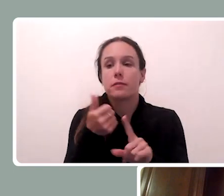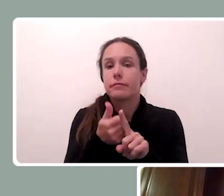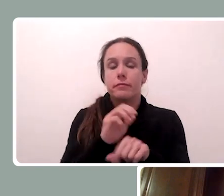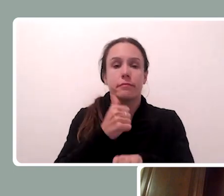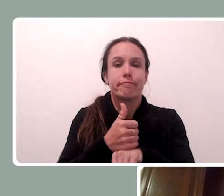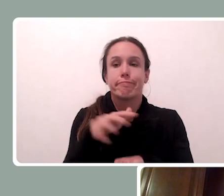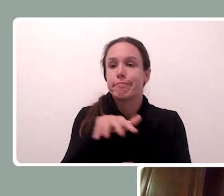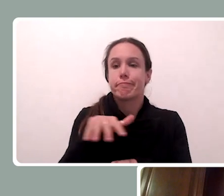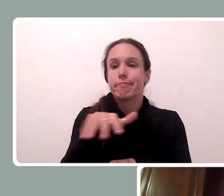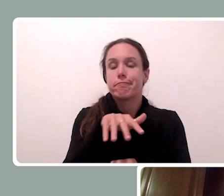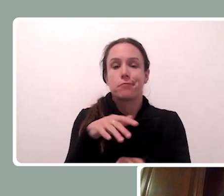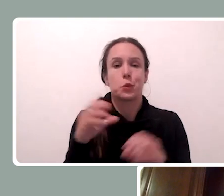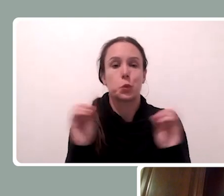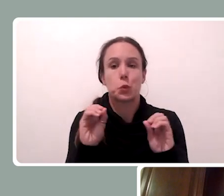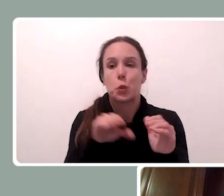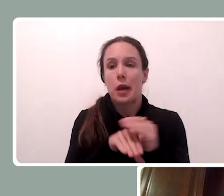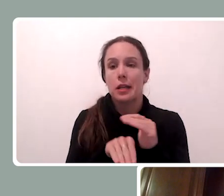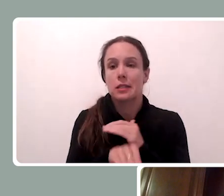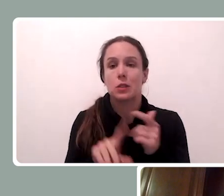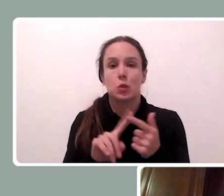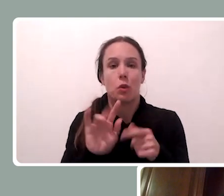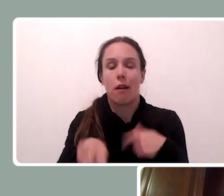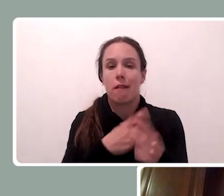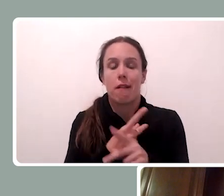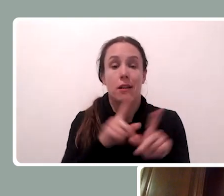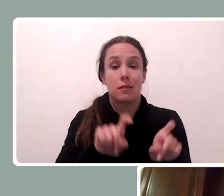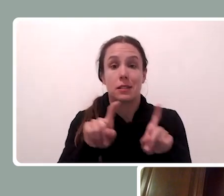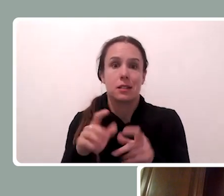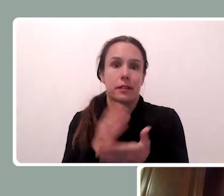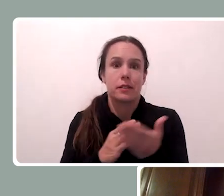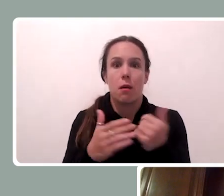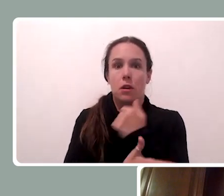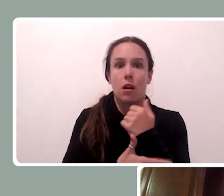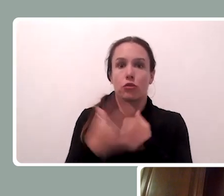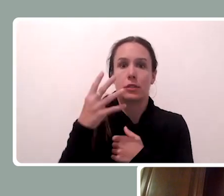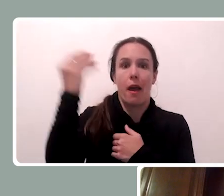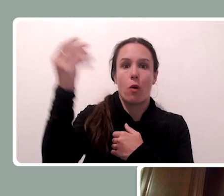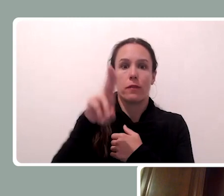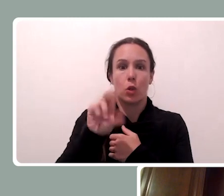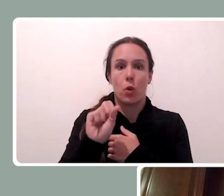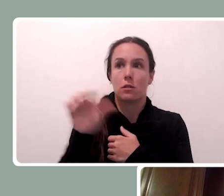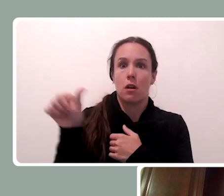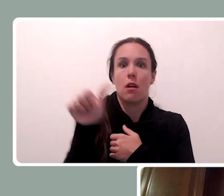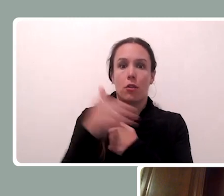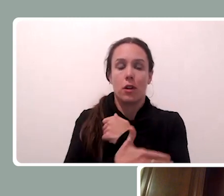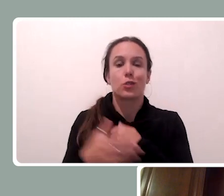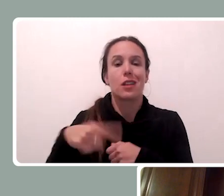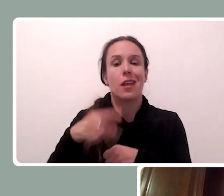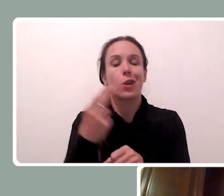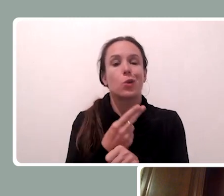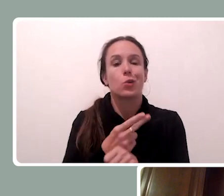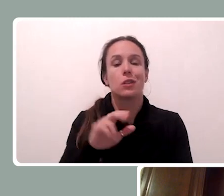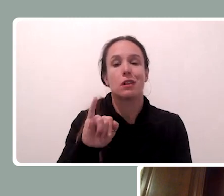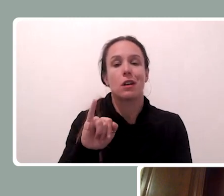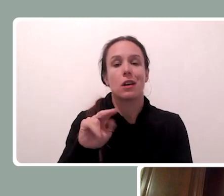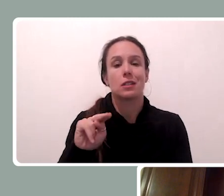easy access to oncotype or genomic testing, like some of the countries outside the US, they actually use IHC4 panel